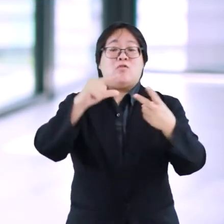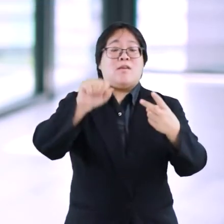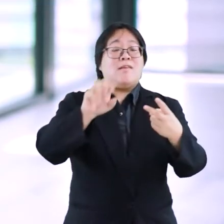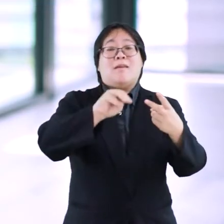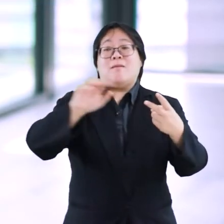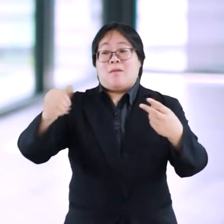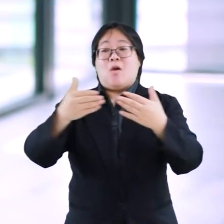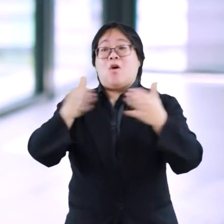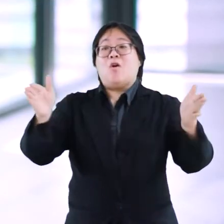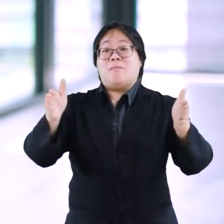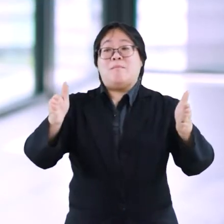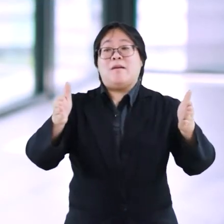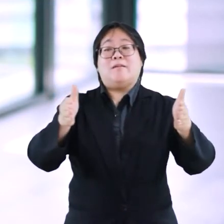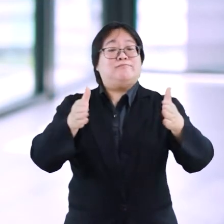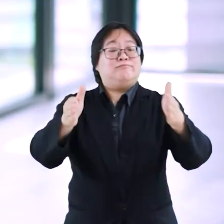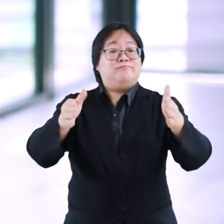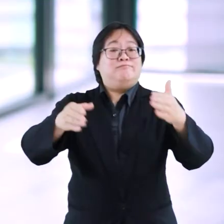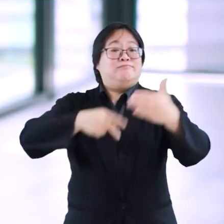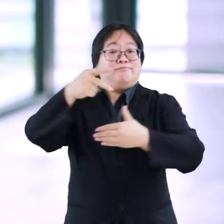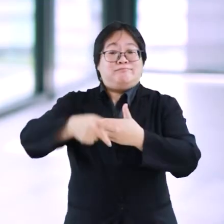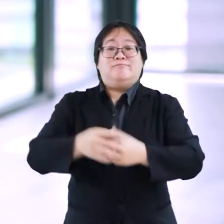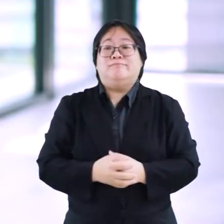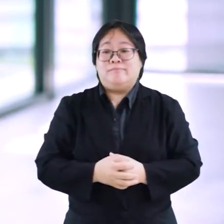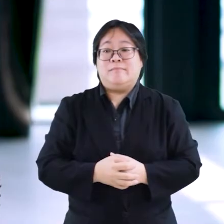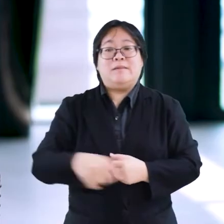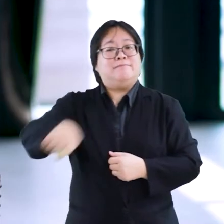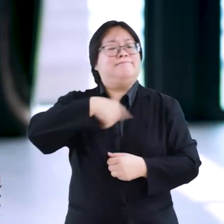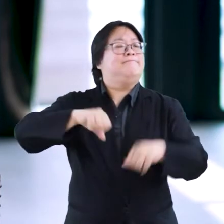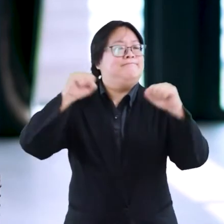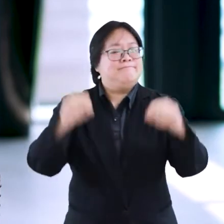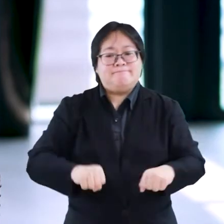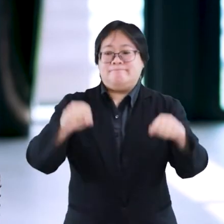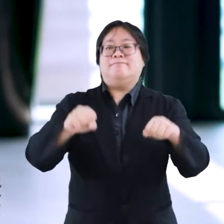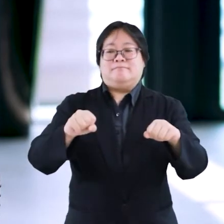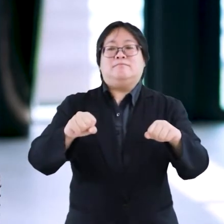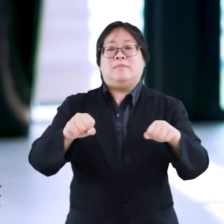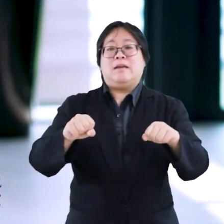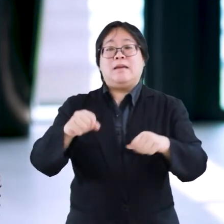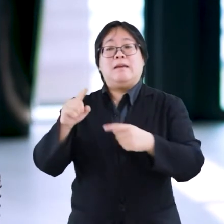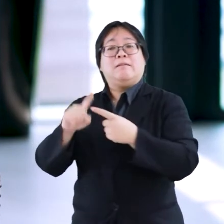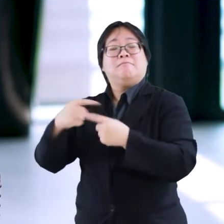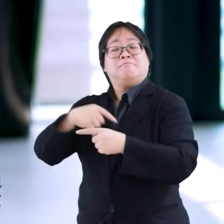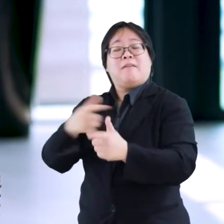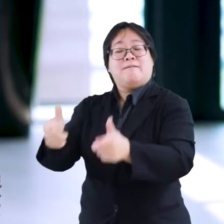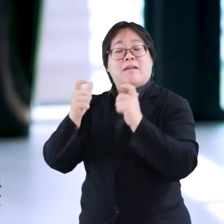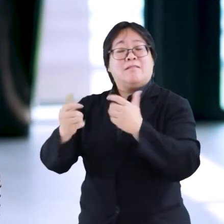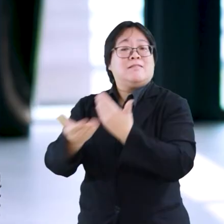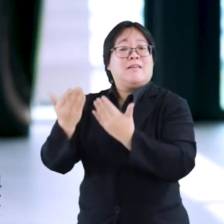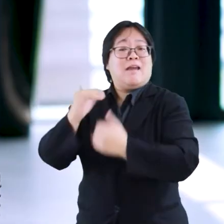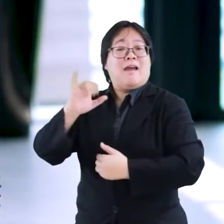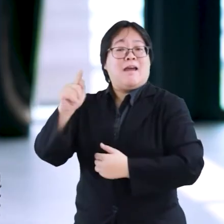and the GSMA Open Gateway Initiative, has enabled us to be, on one hand, a very